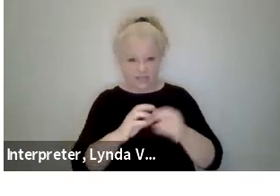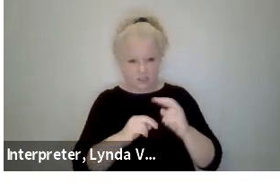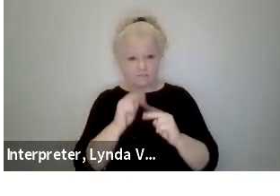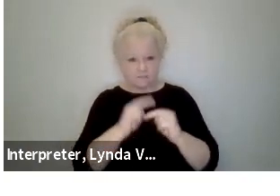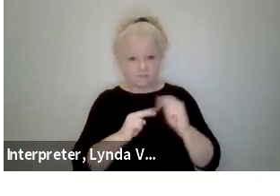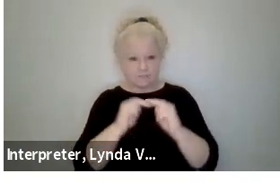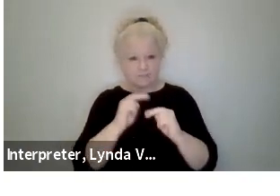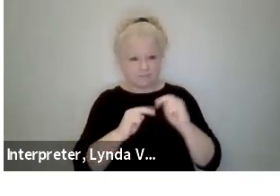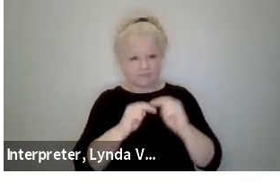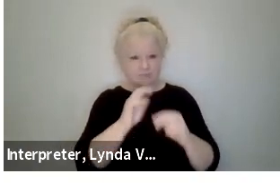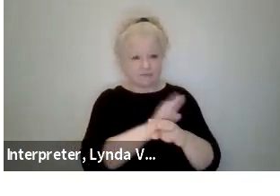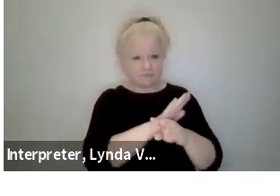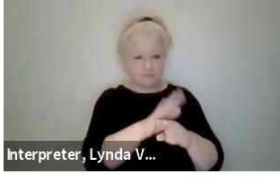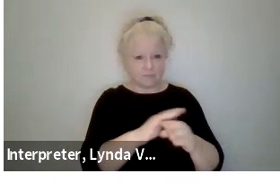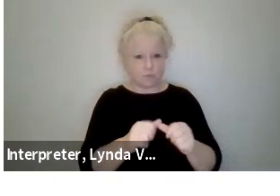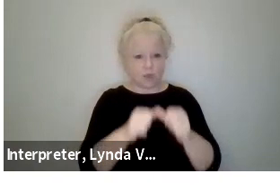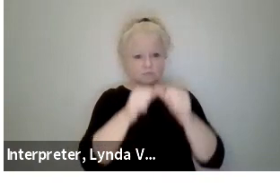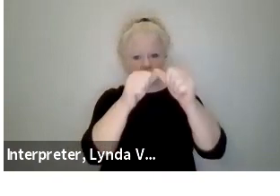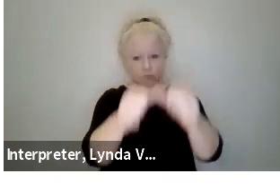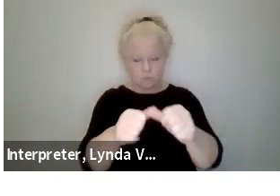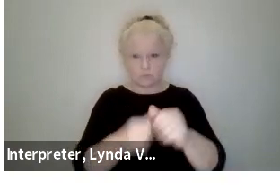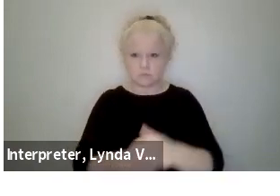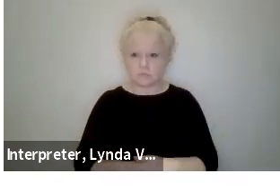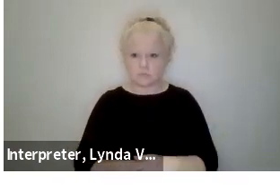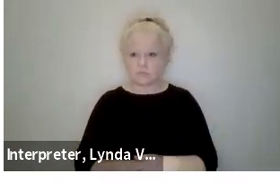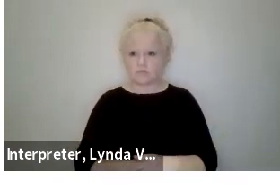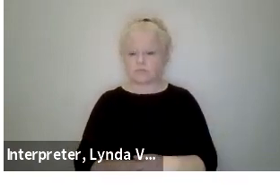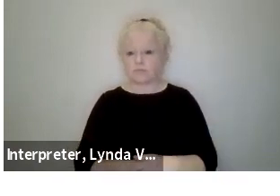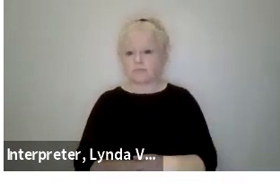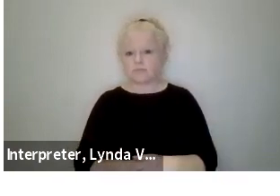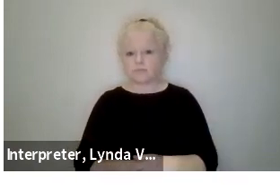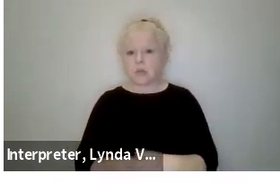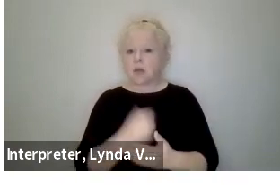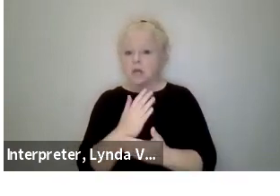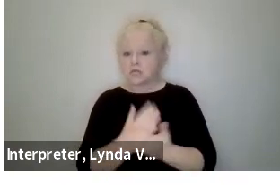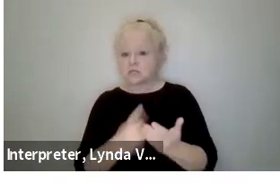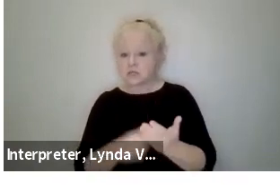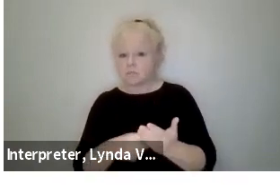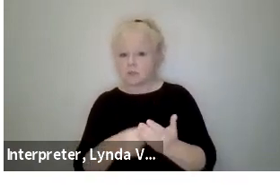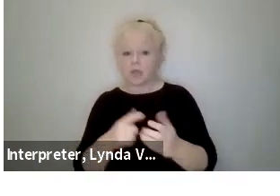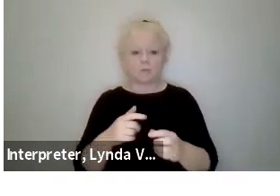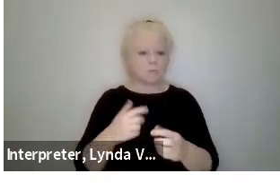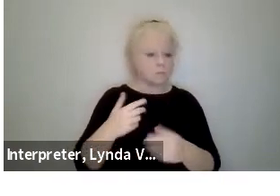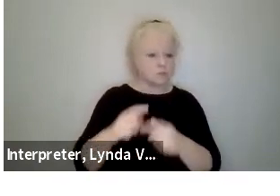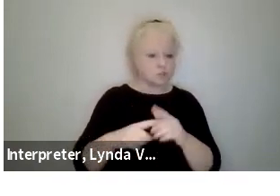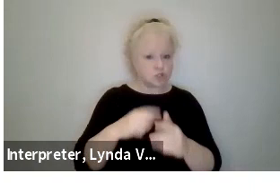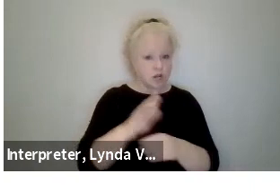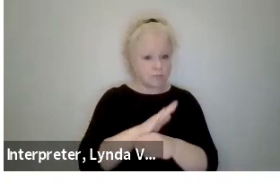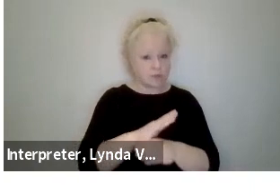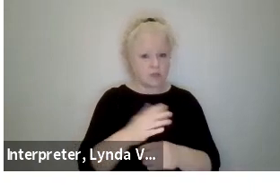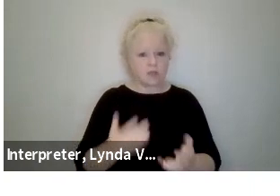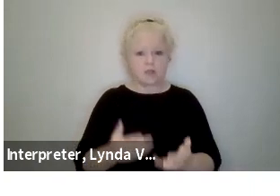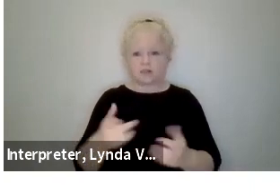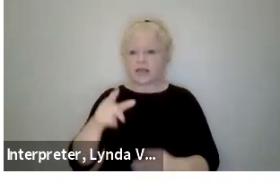with employers for the long game. And some of those entry points that I've seen work well too is offering some of those things like